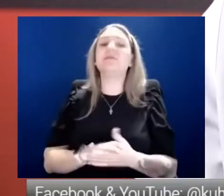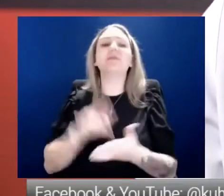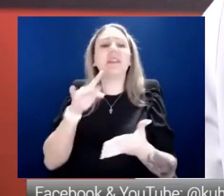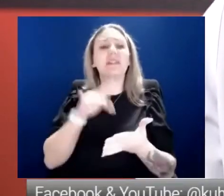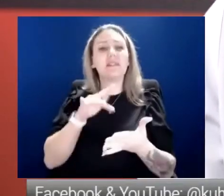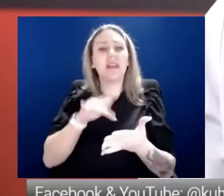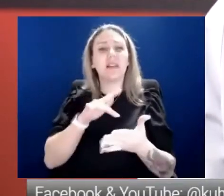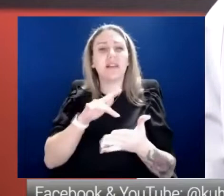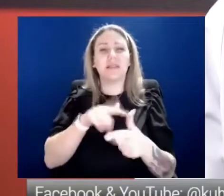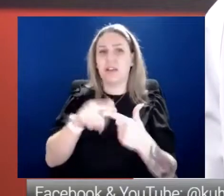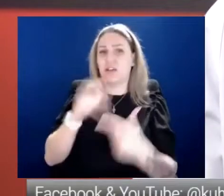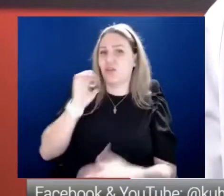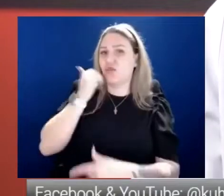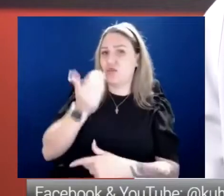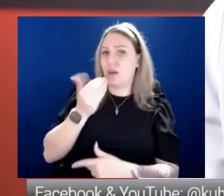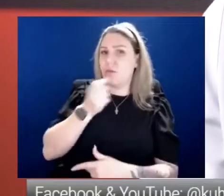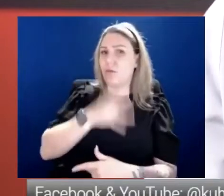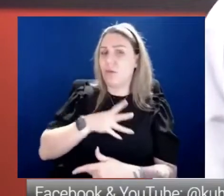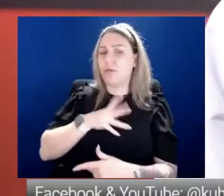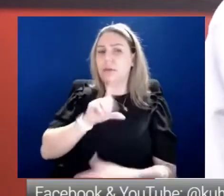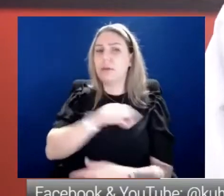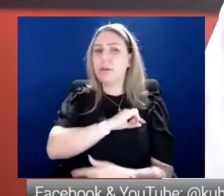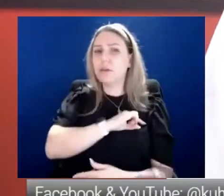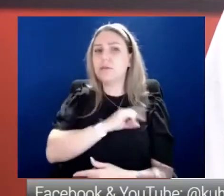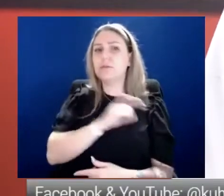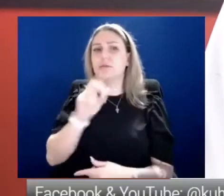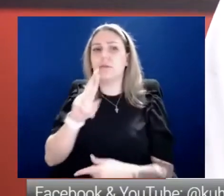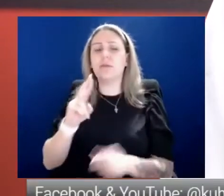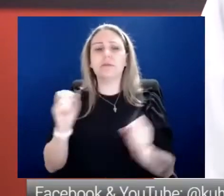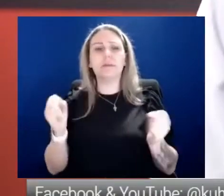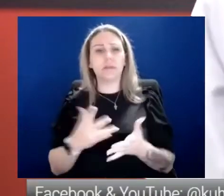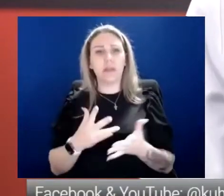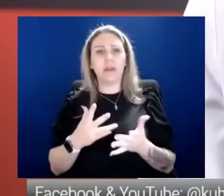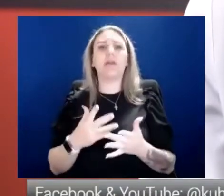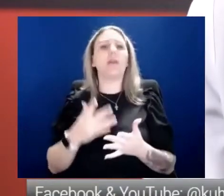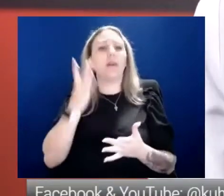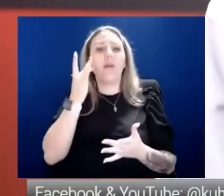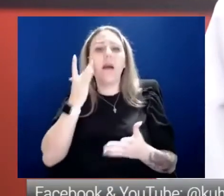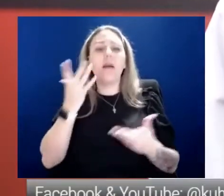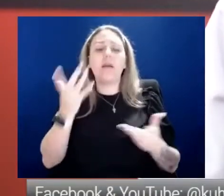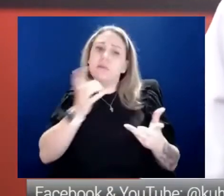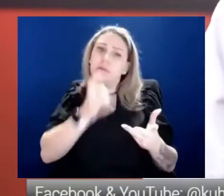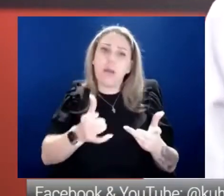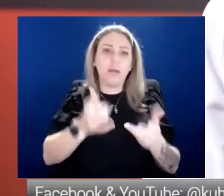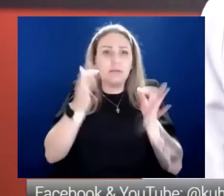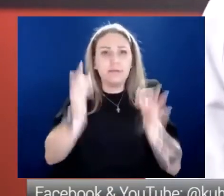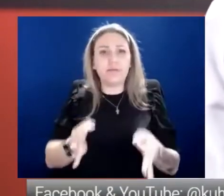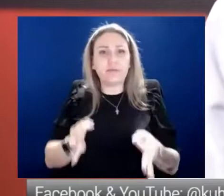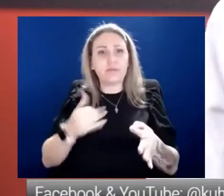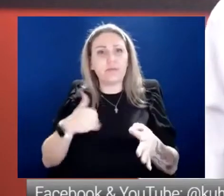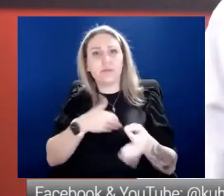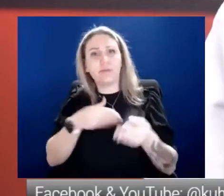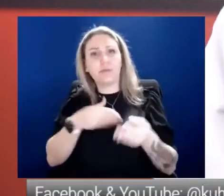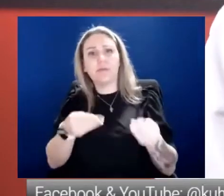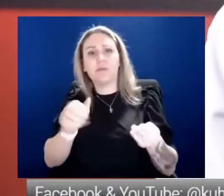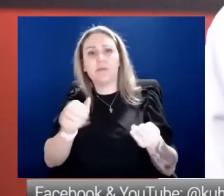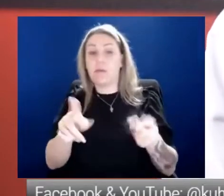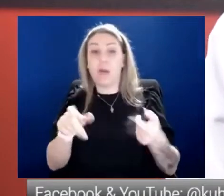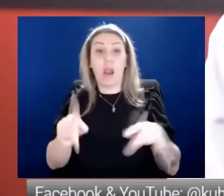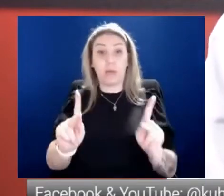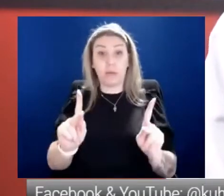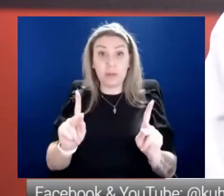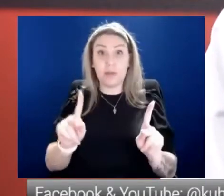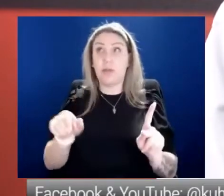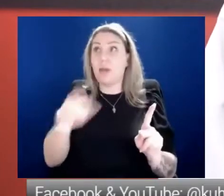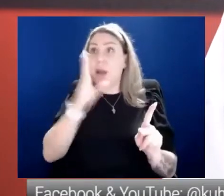make a woman feel guilty or scared that because they did not choose to breastfeed or didn't even have the opportunity to breastfeed, that, oh my gosh, now I'm going to